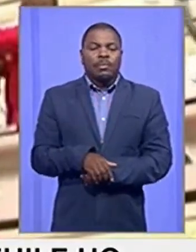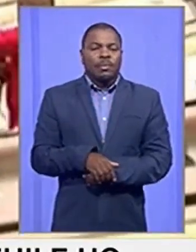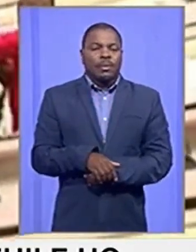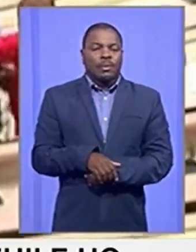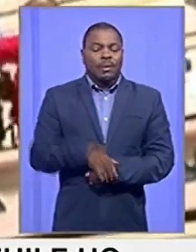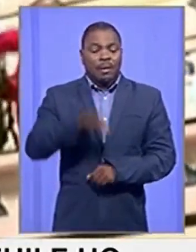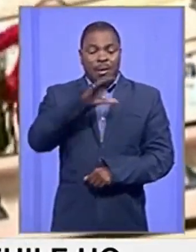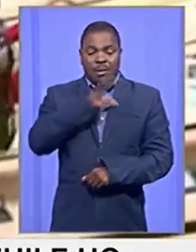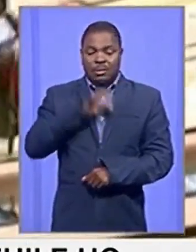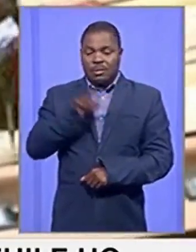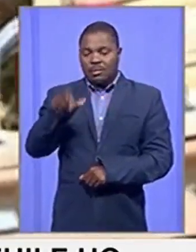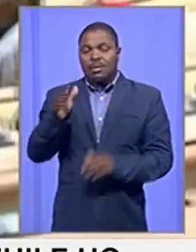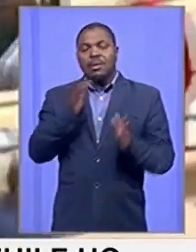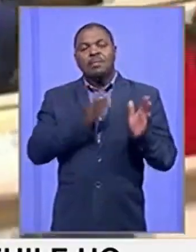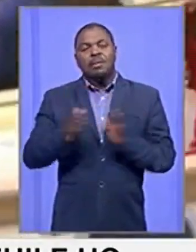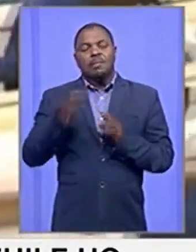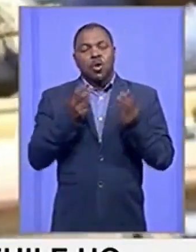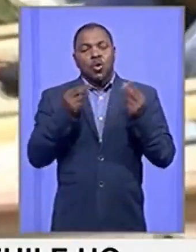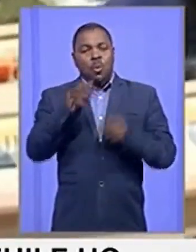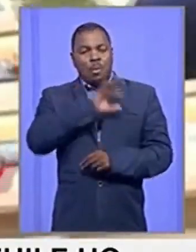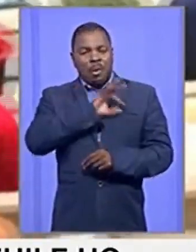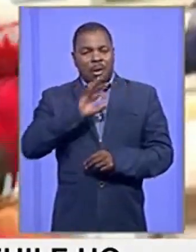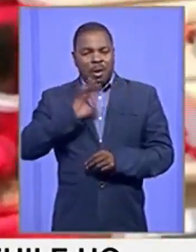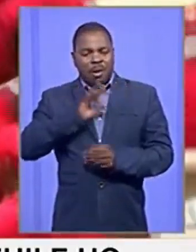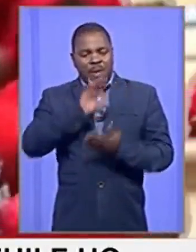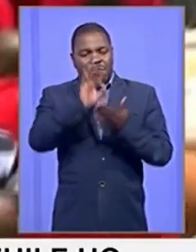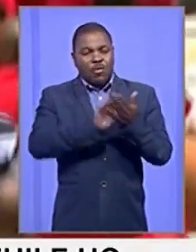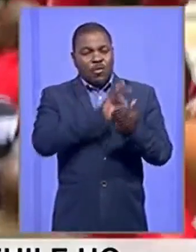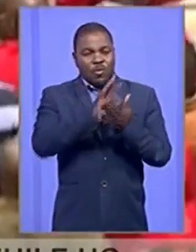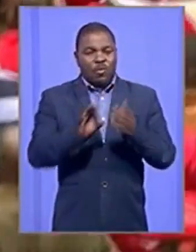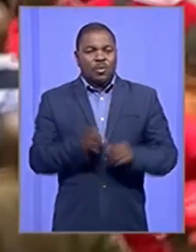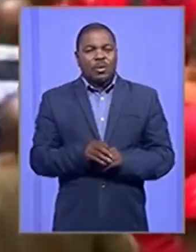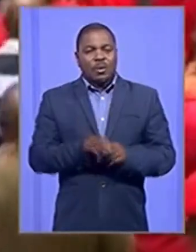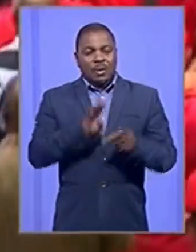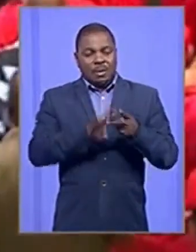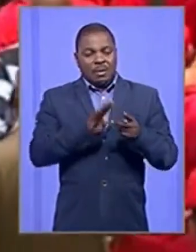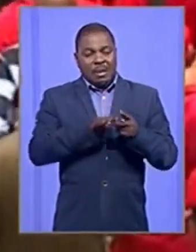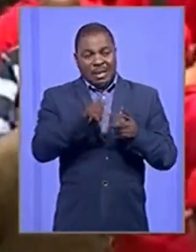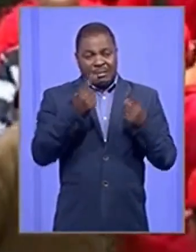lekgotla ba itukisetsa ho kgetha ramotse e motjha mme ha bonahale e ka mohato ona o tla atleha.